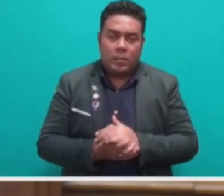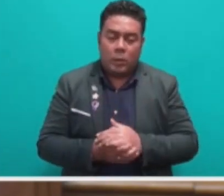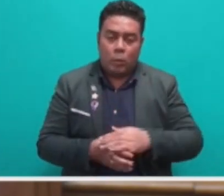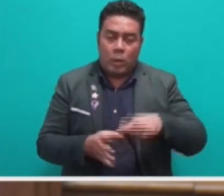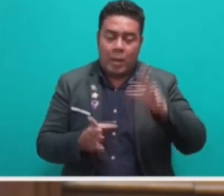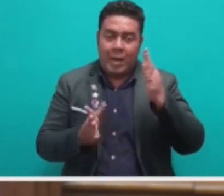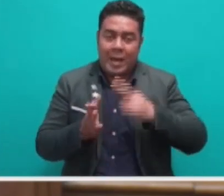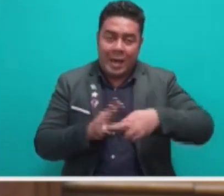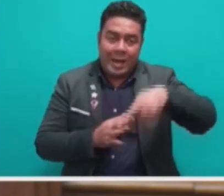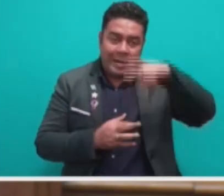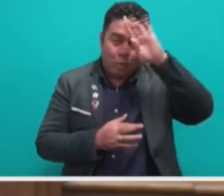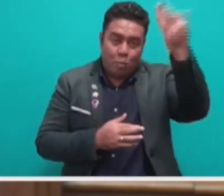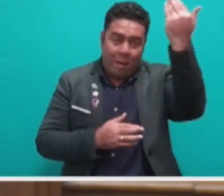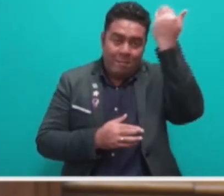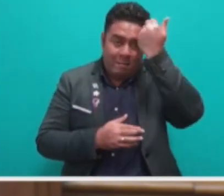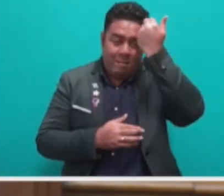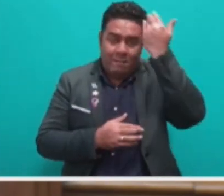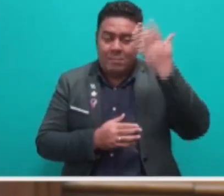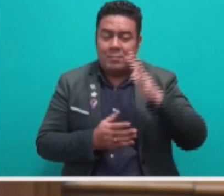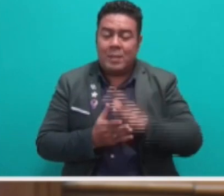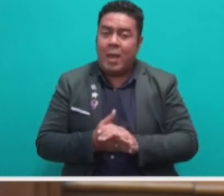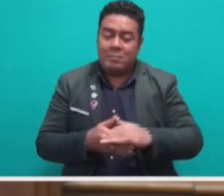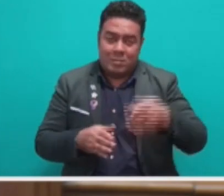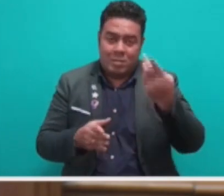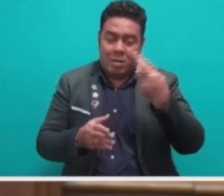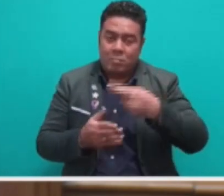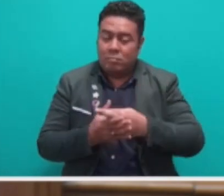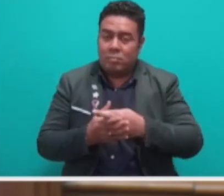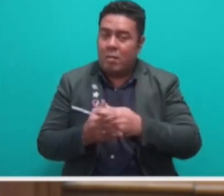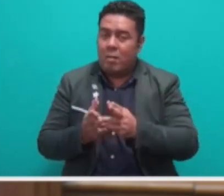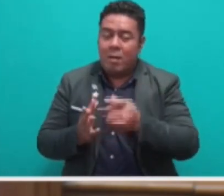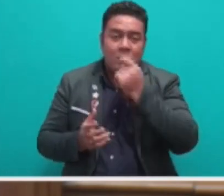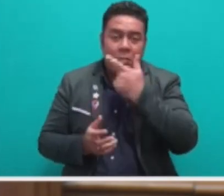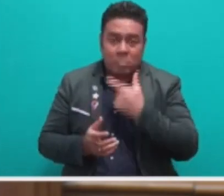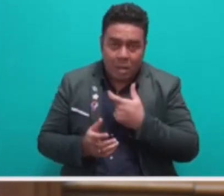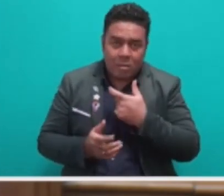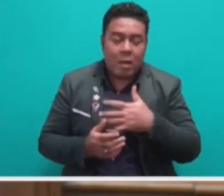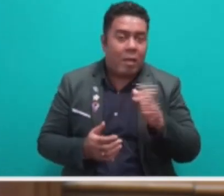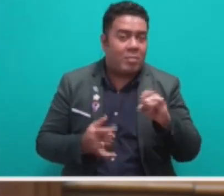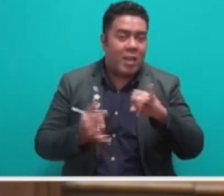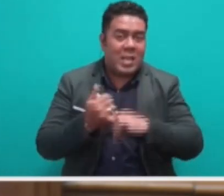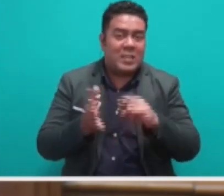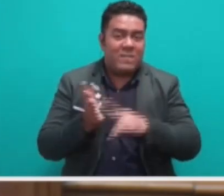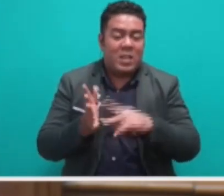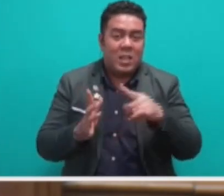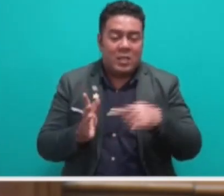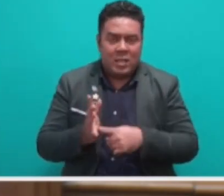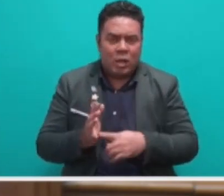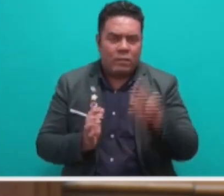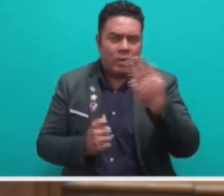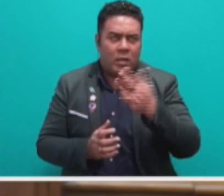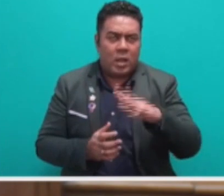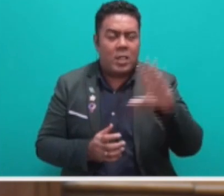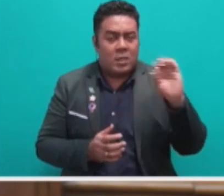Mara, the late Laisenia Garcia, and the SPT coalition of the